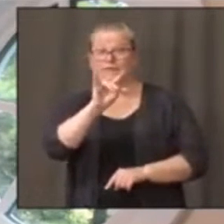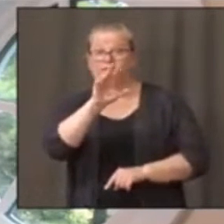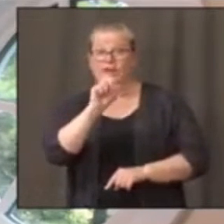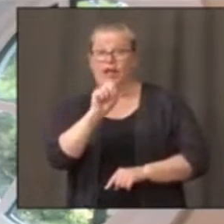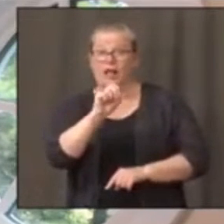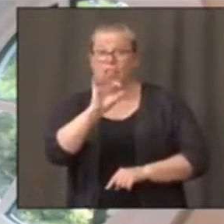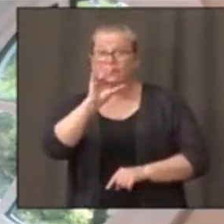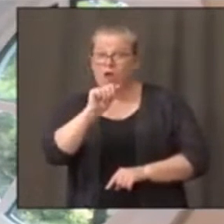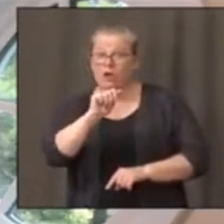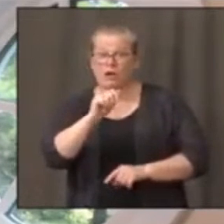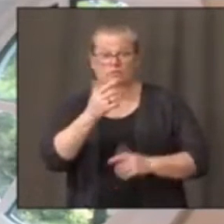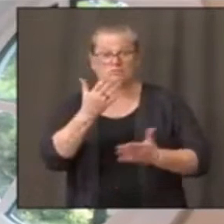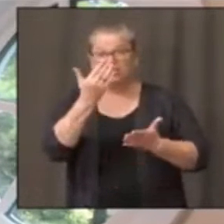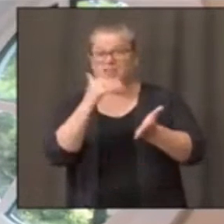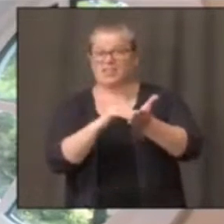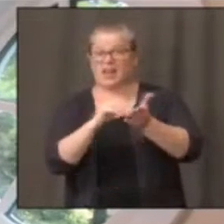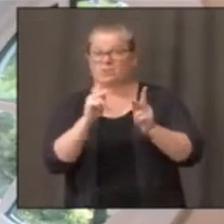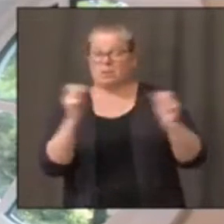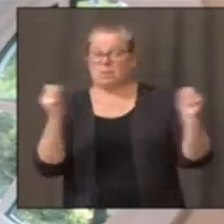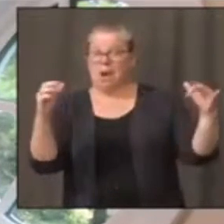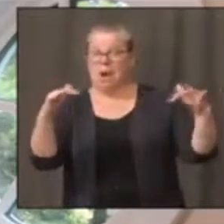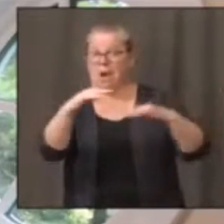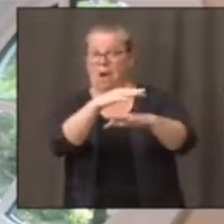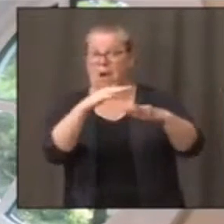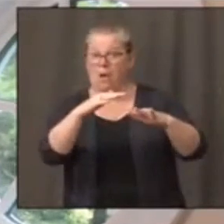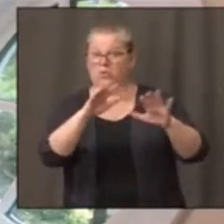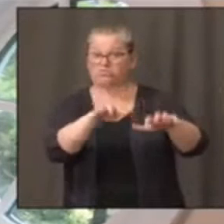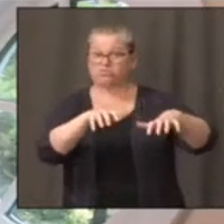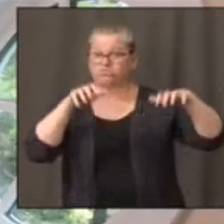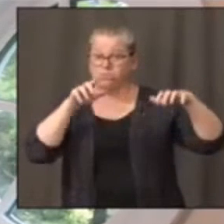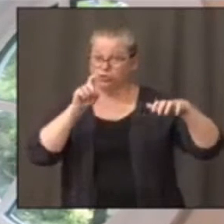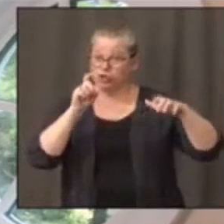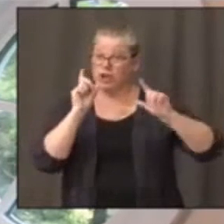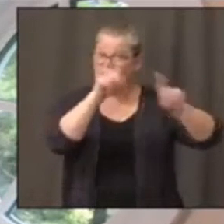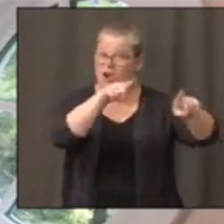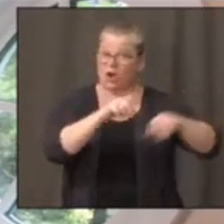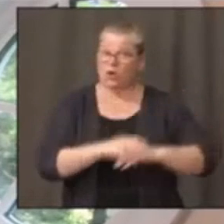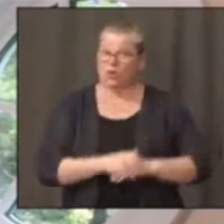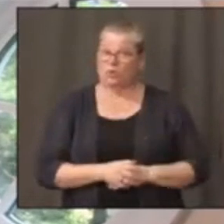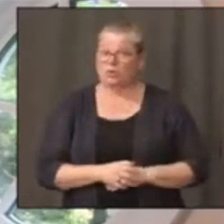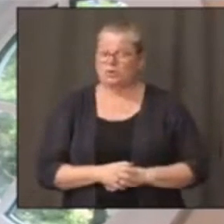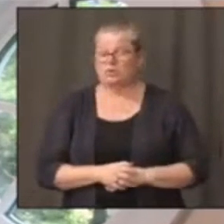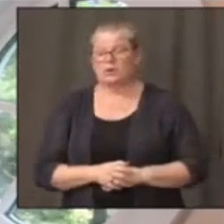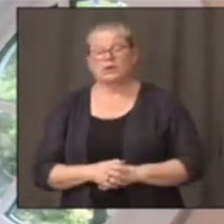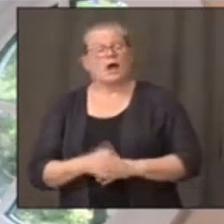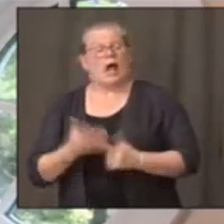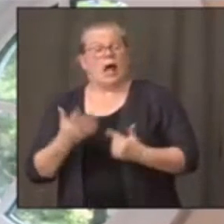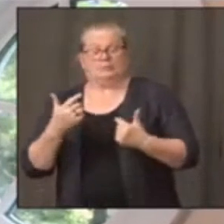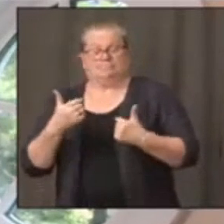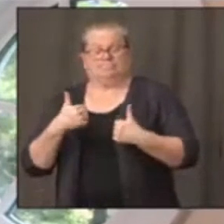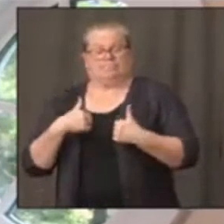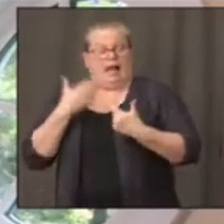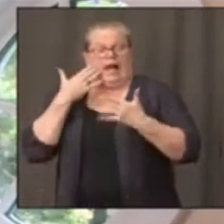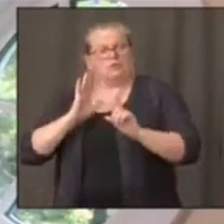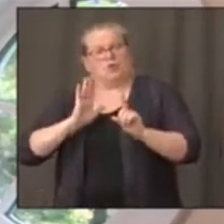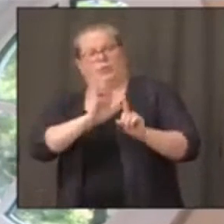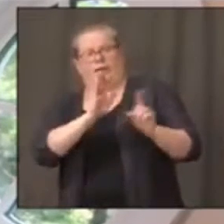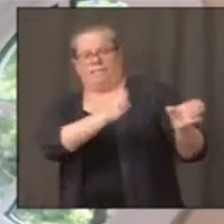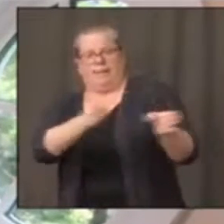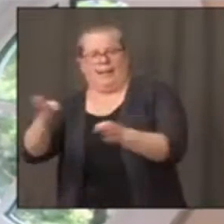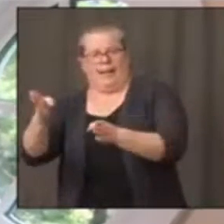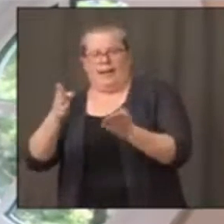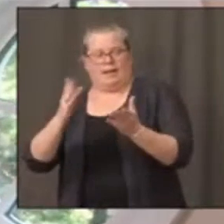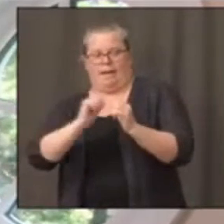the plan is that they've prescribed to try to reduce the risk. My advice to anyone would be to try to avoid congregate